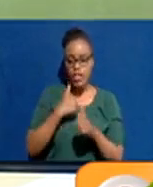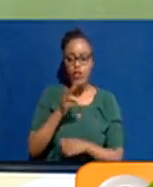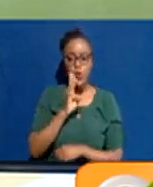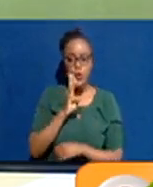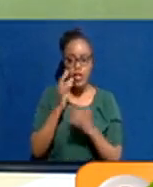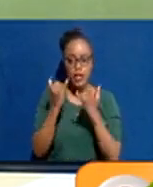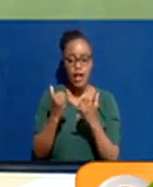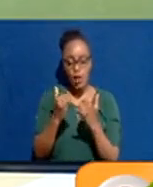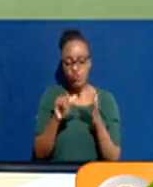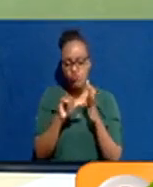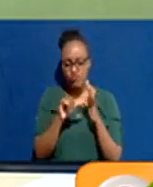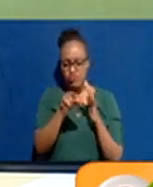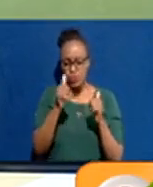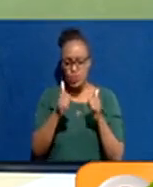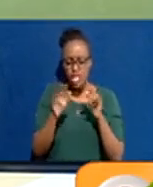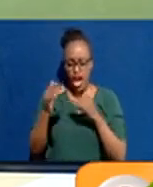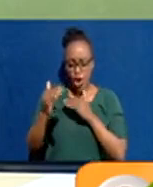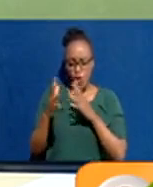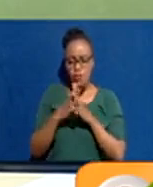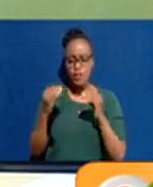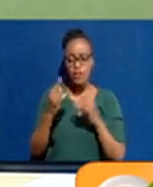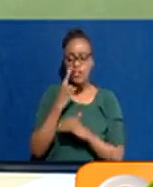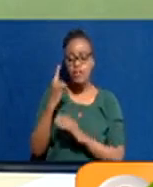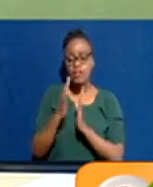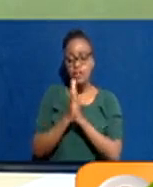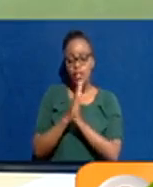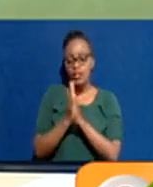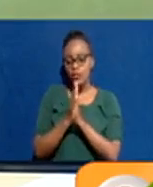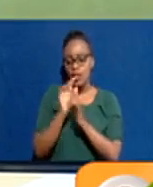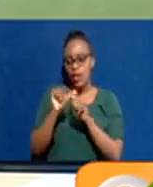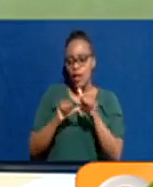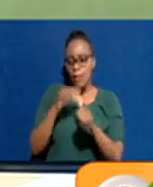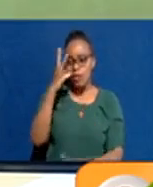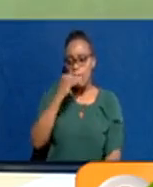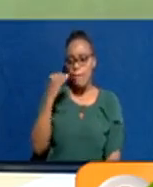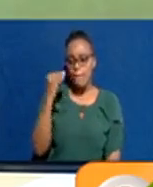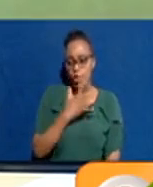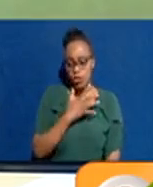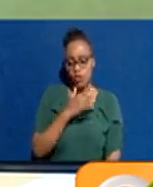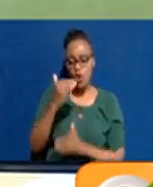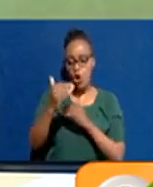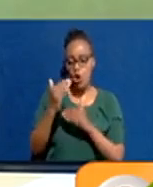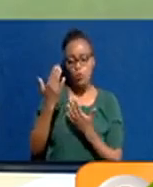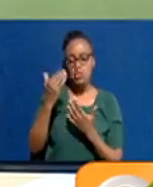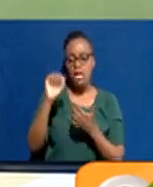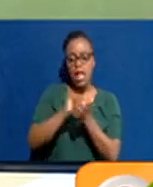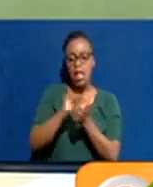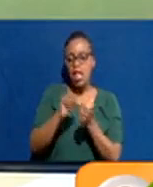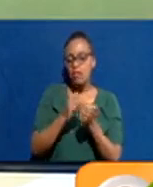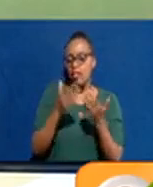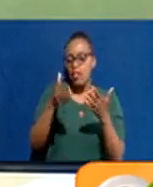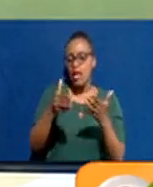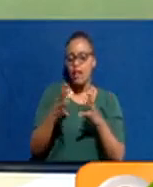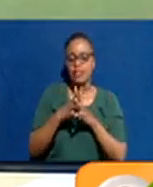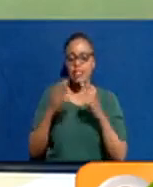the now endangered species, and brings us the following report on majestic beauty headed down the path of